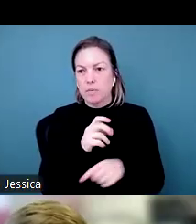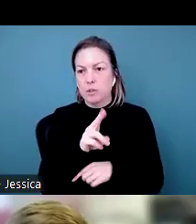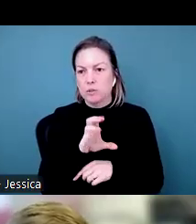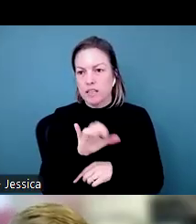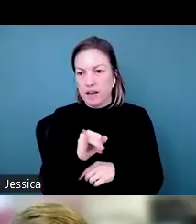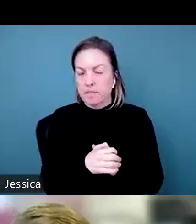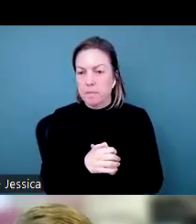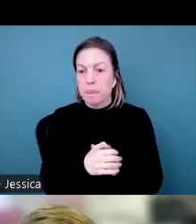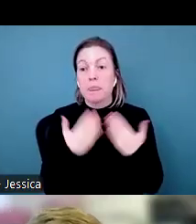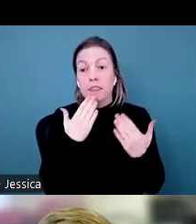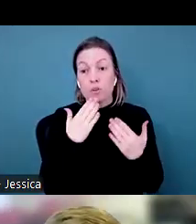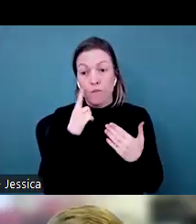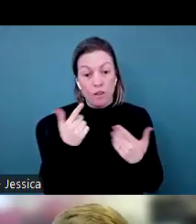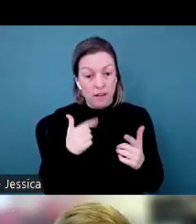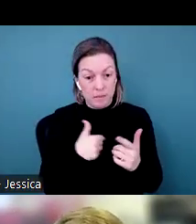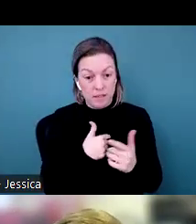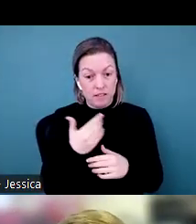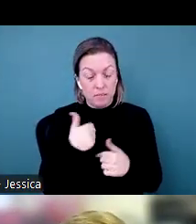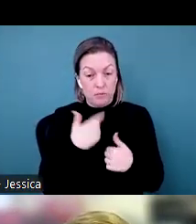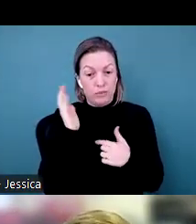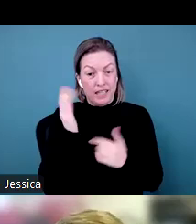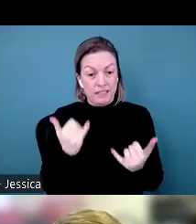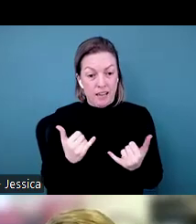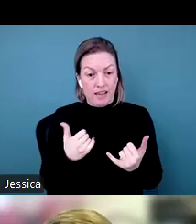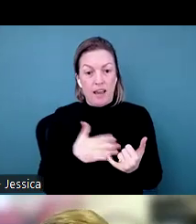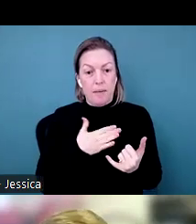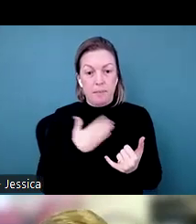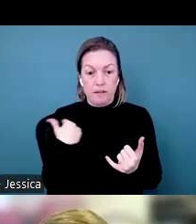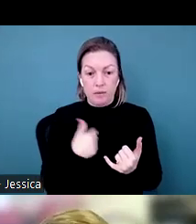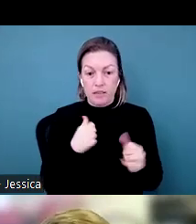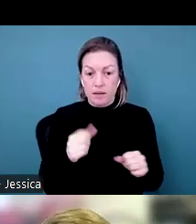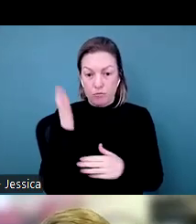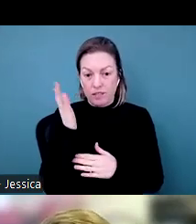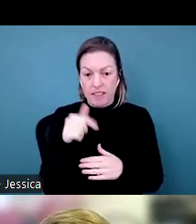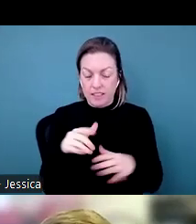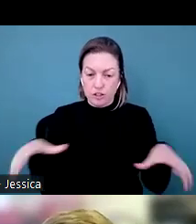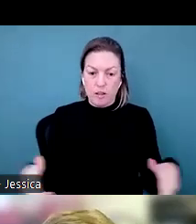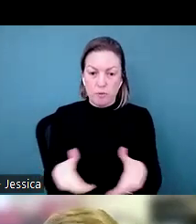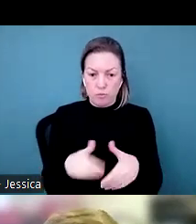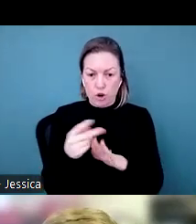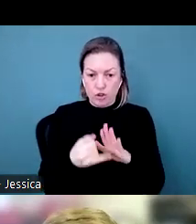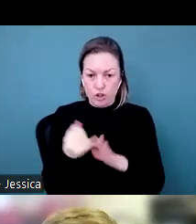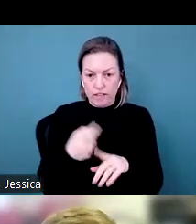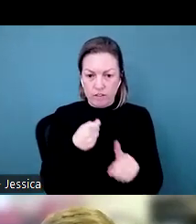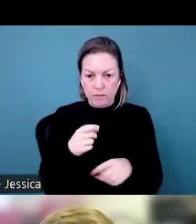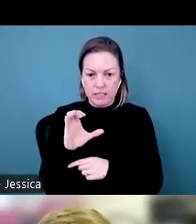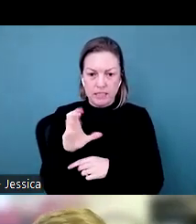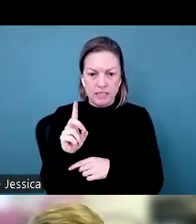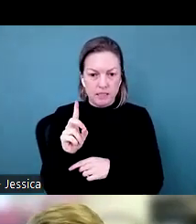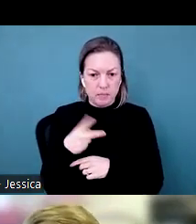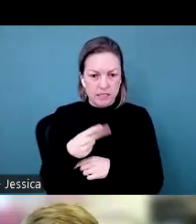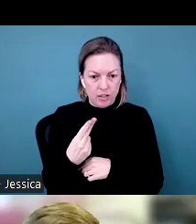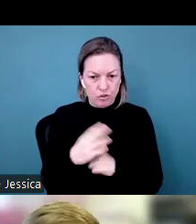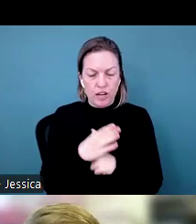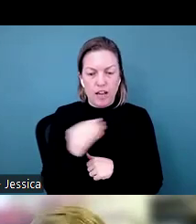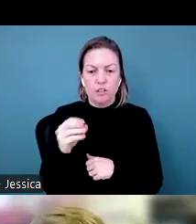Thank you all for letting me present today. We're happy to present this collaborative project from CDPH and